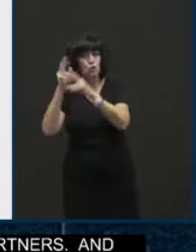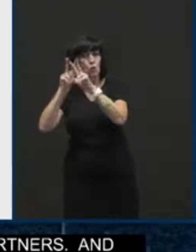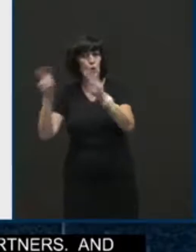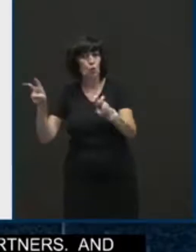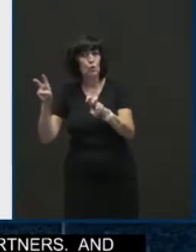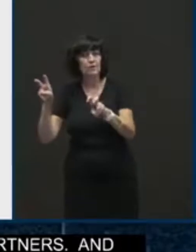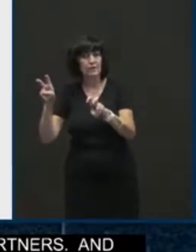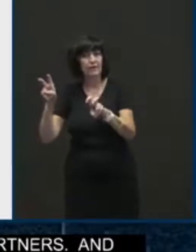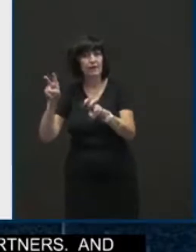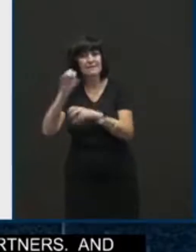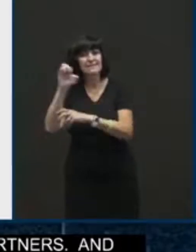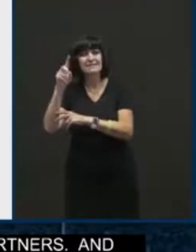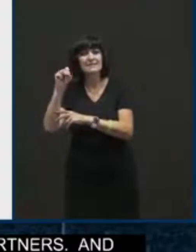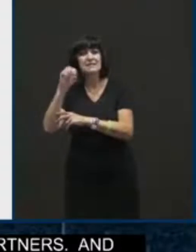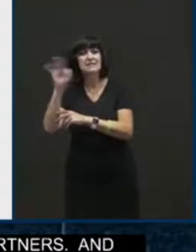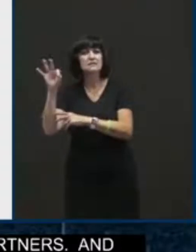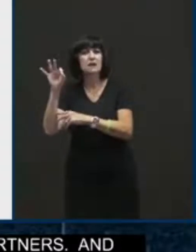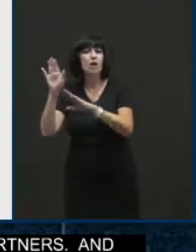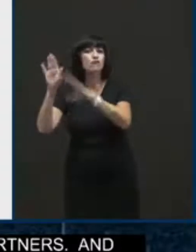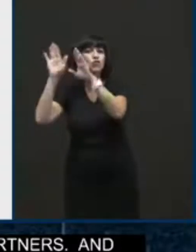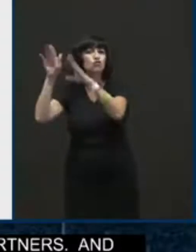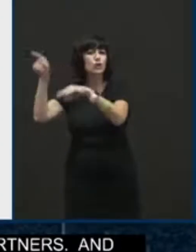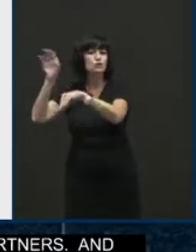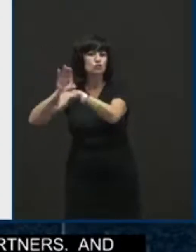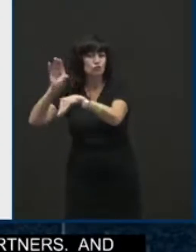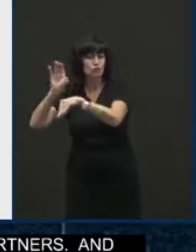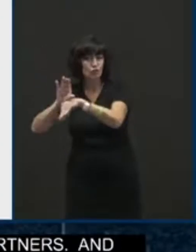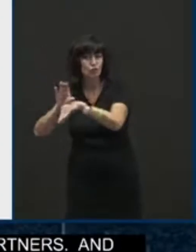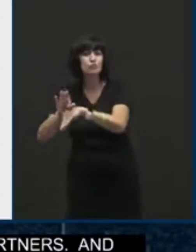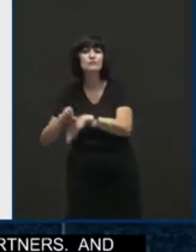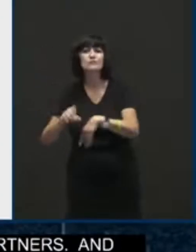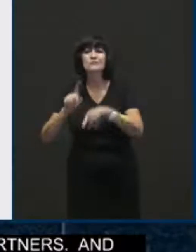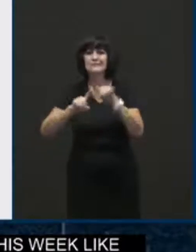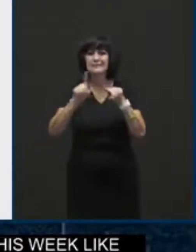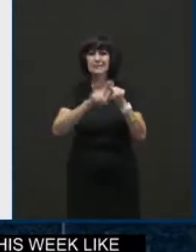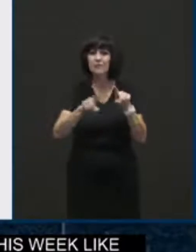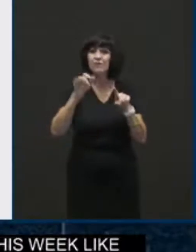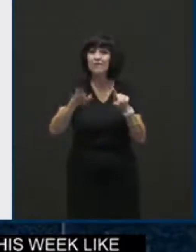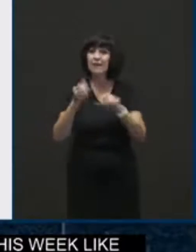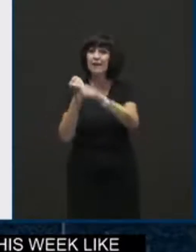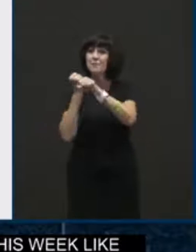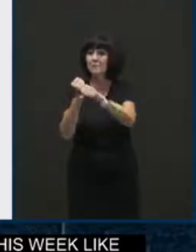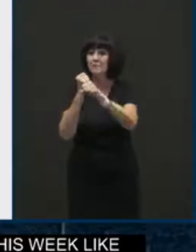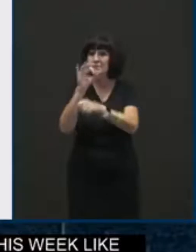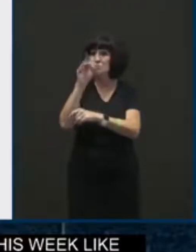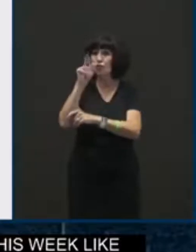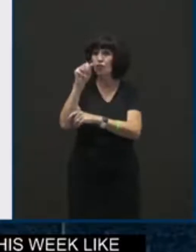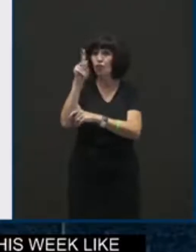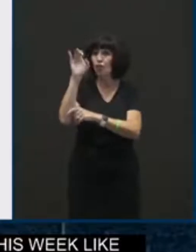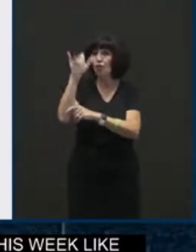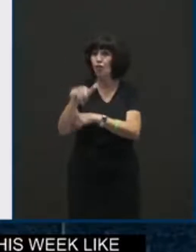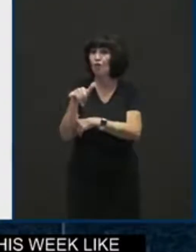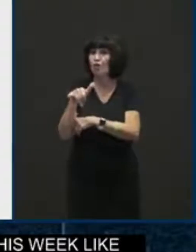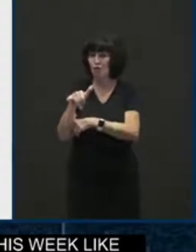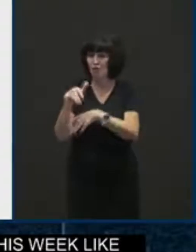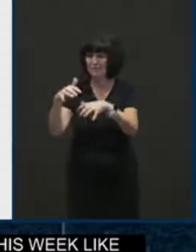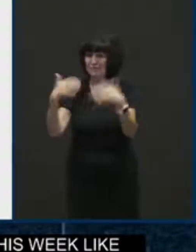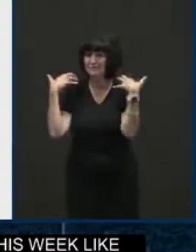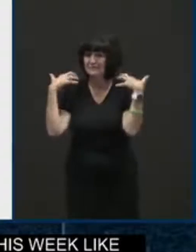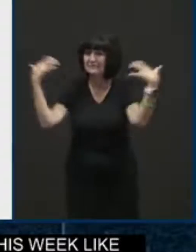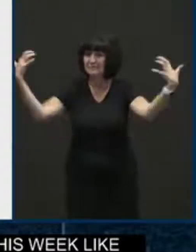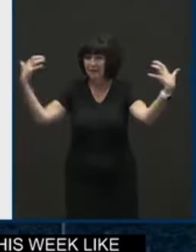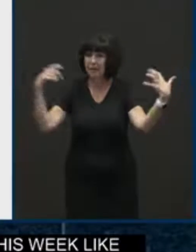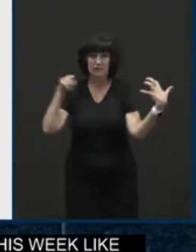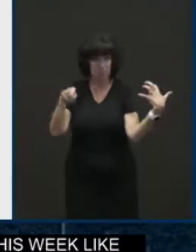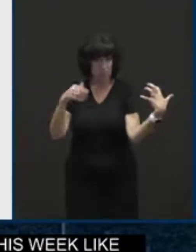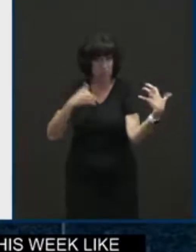Eastside Charter School in the northeast section of Wilmington, Frawley Stadium, Judy Johnson Park, all of these